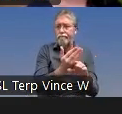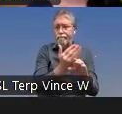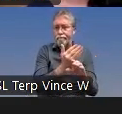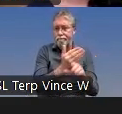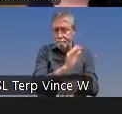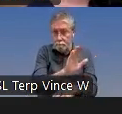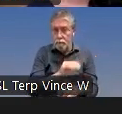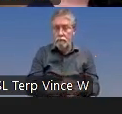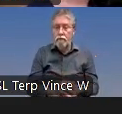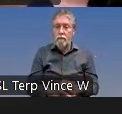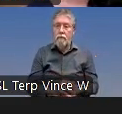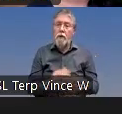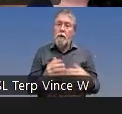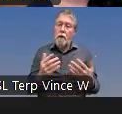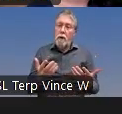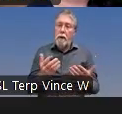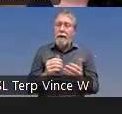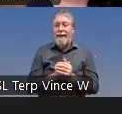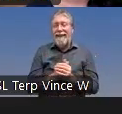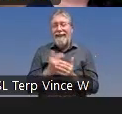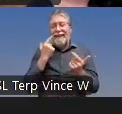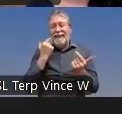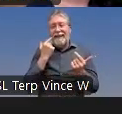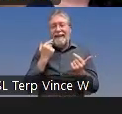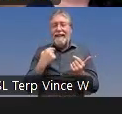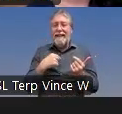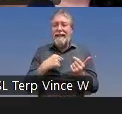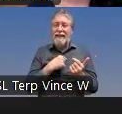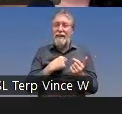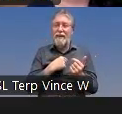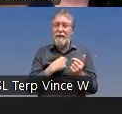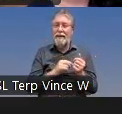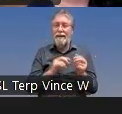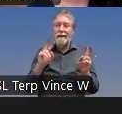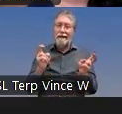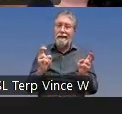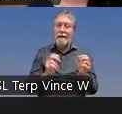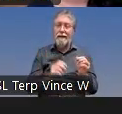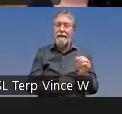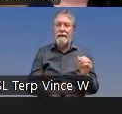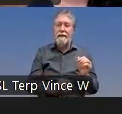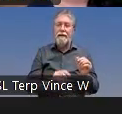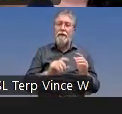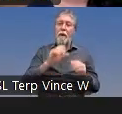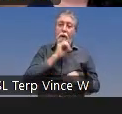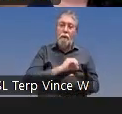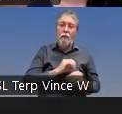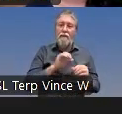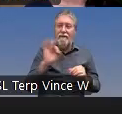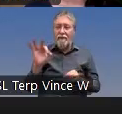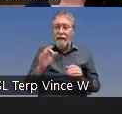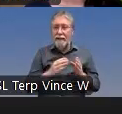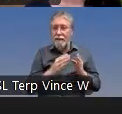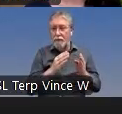some ways, we've reverted to the, we've gone back to the future. We've reverted to the original model of SCAN where there was very